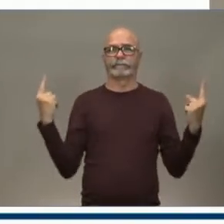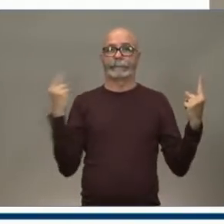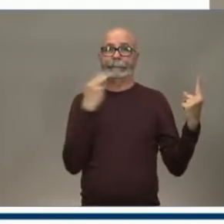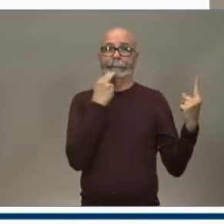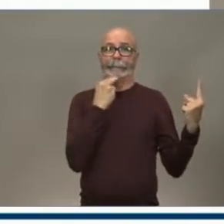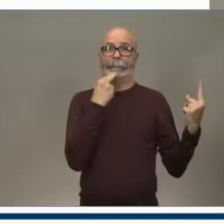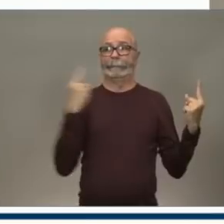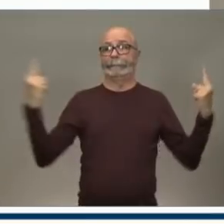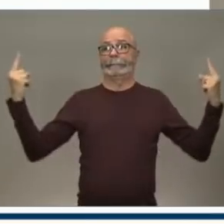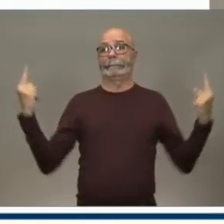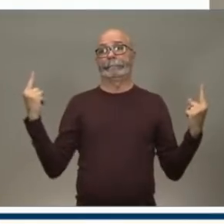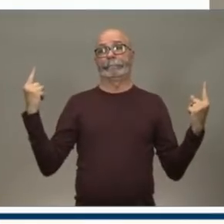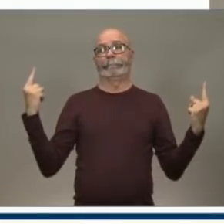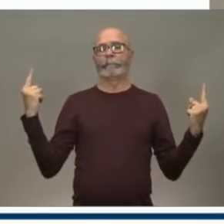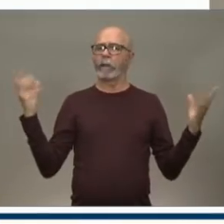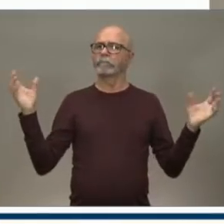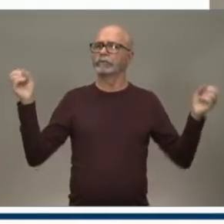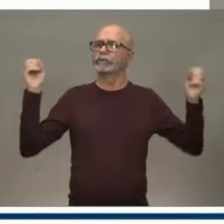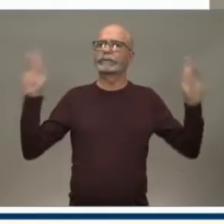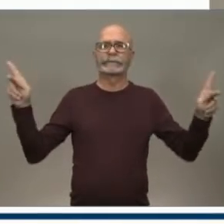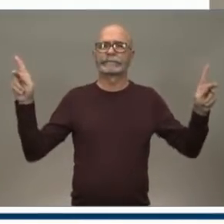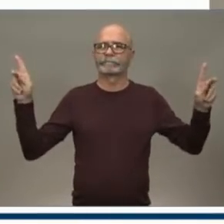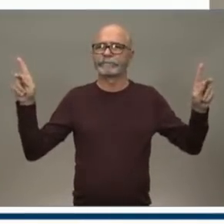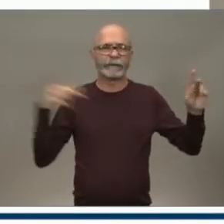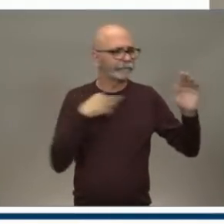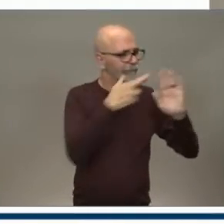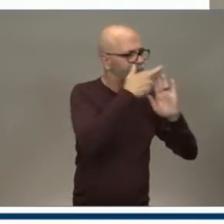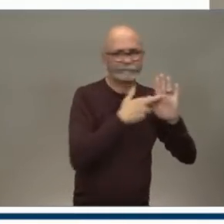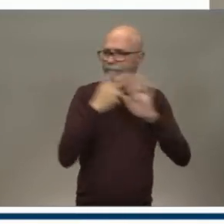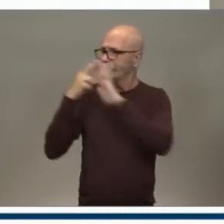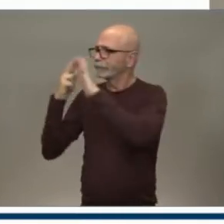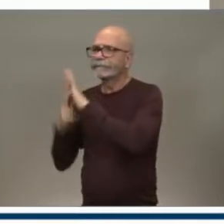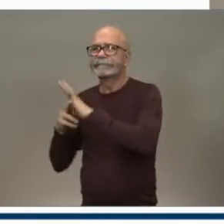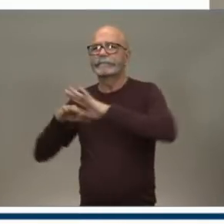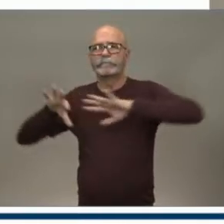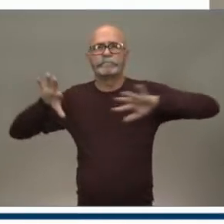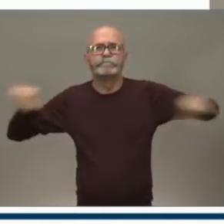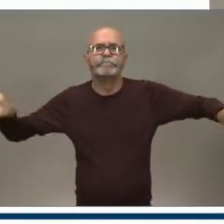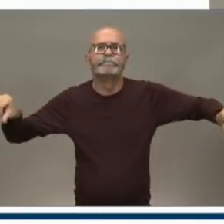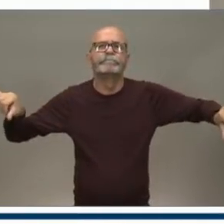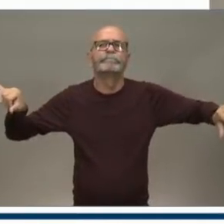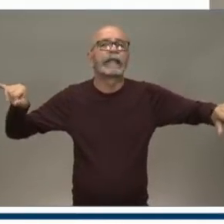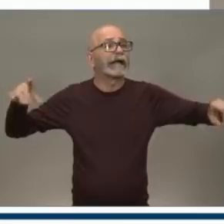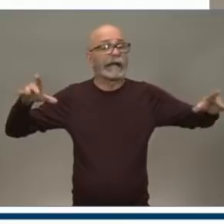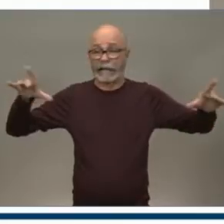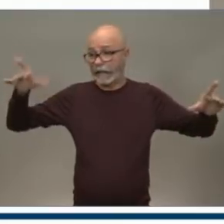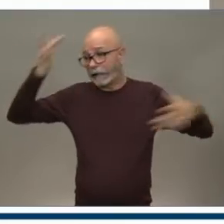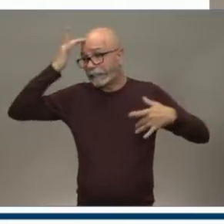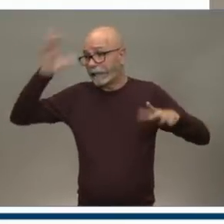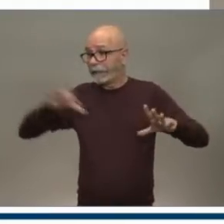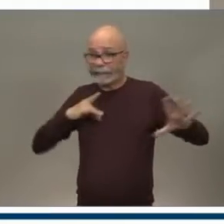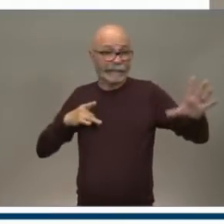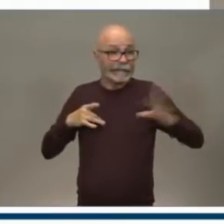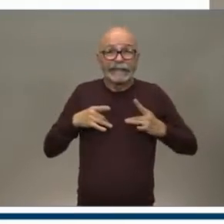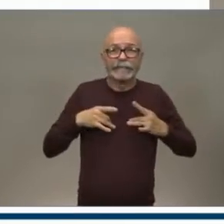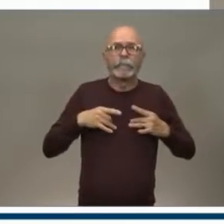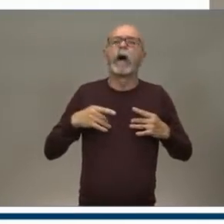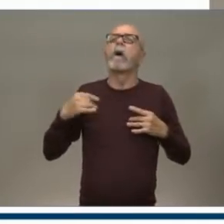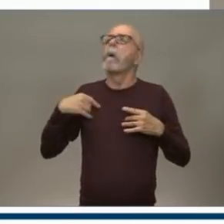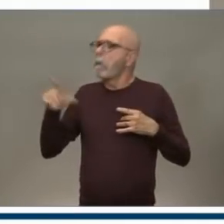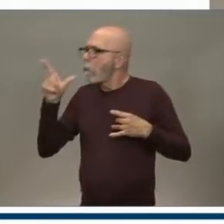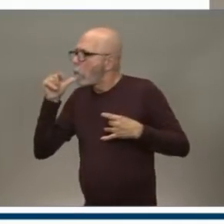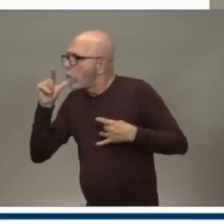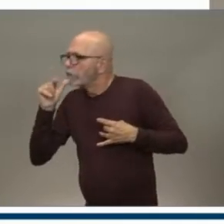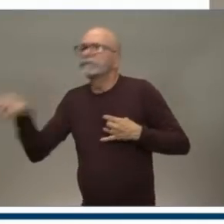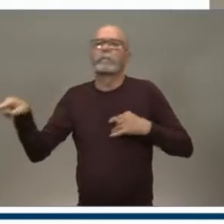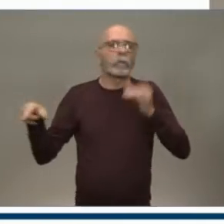appropriate steps have been made to identify classroom contacts, bus contacts. We've got those people all